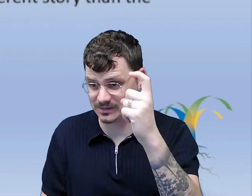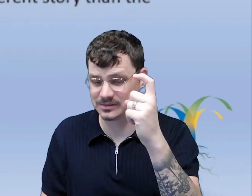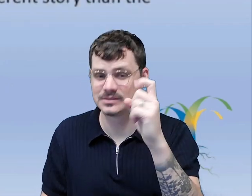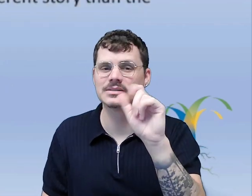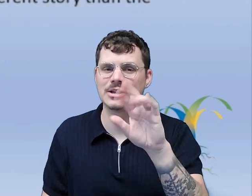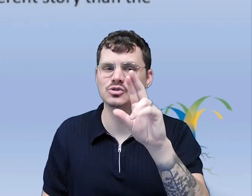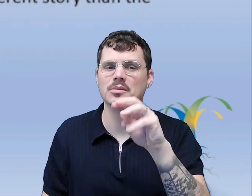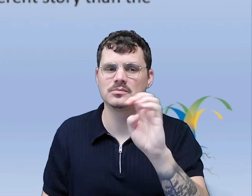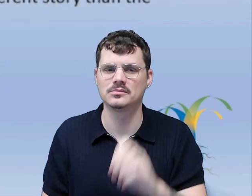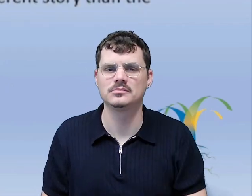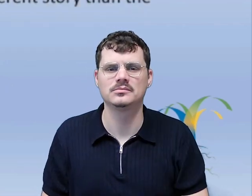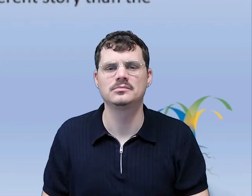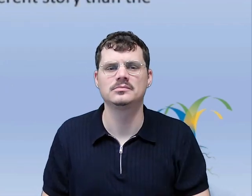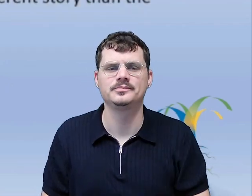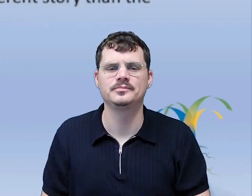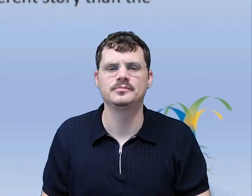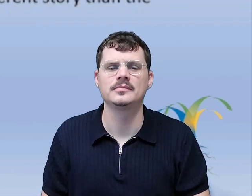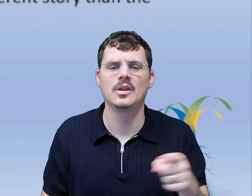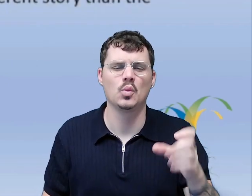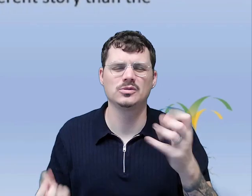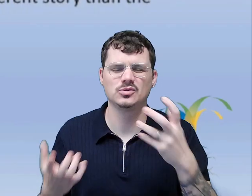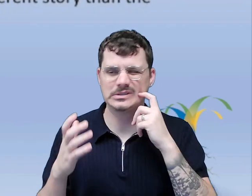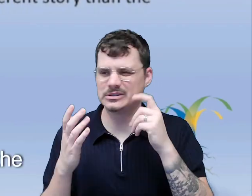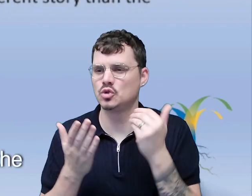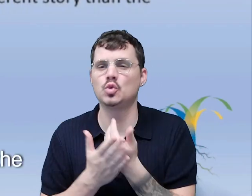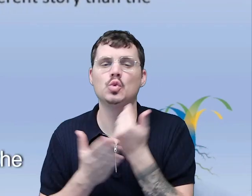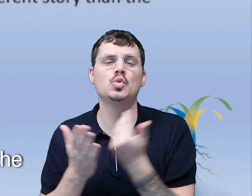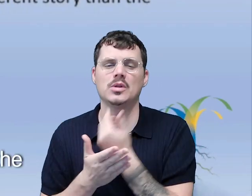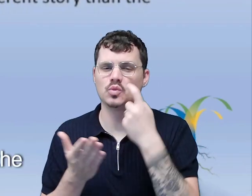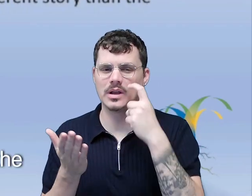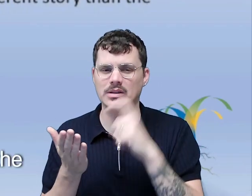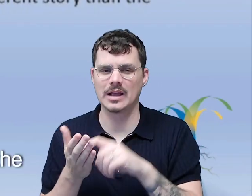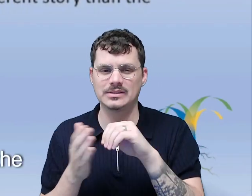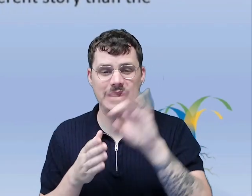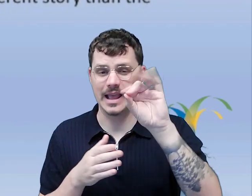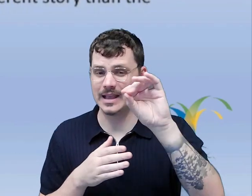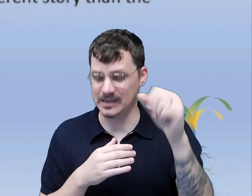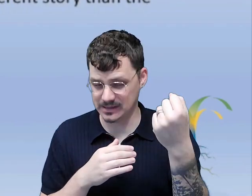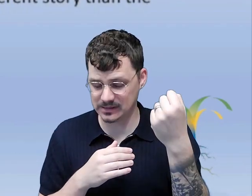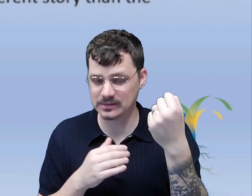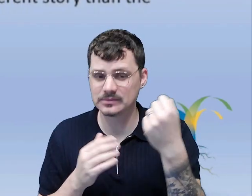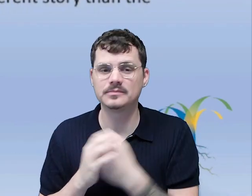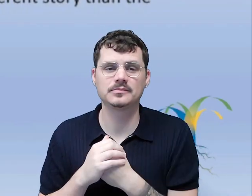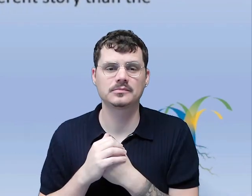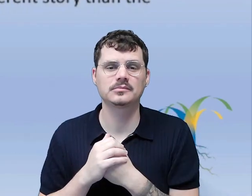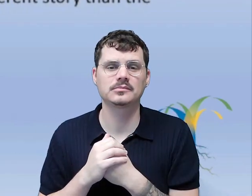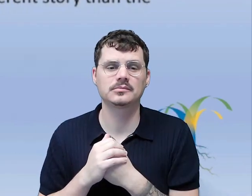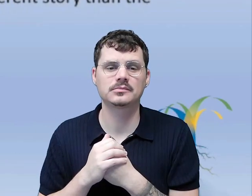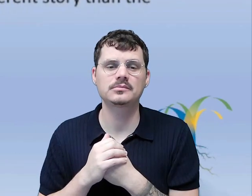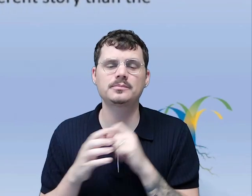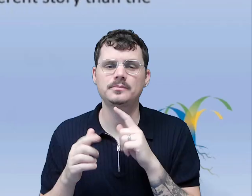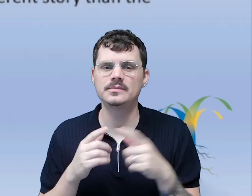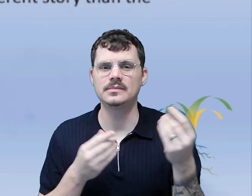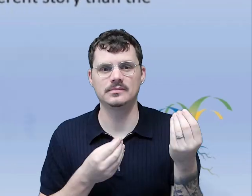Fragile X syndrome. This is a condition that was newly recognized in the early 80s